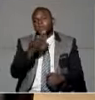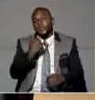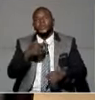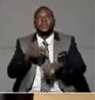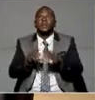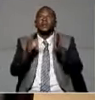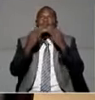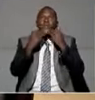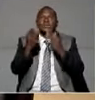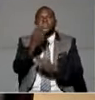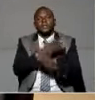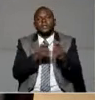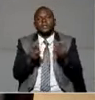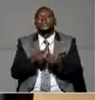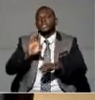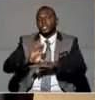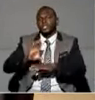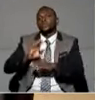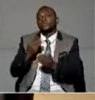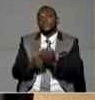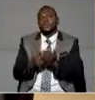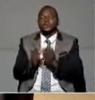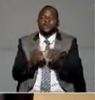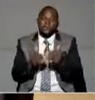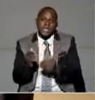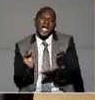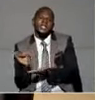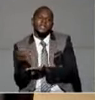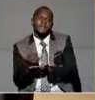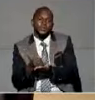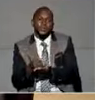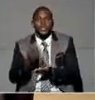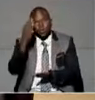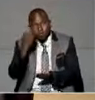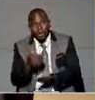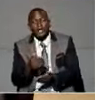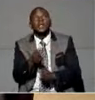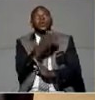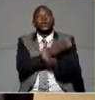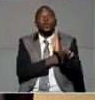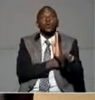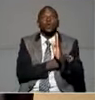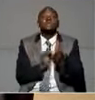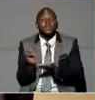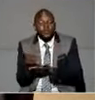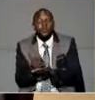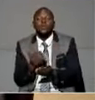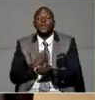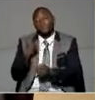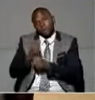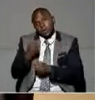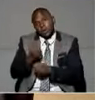we thank God. And now as Church of Uganda, we look at investment, because our God is a God of investment. We want to work